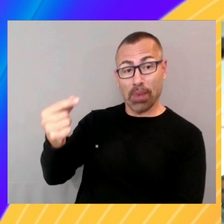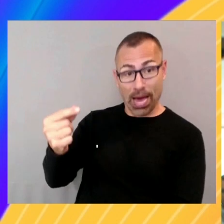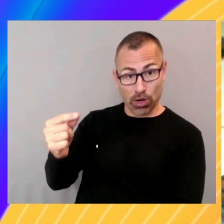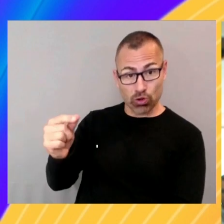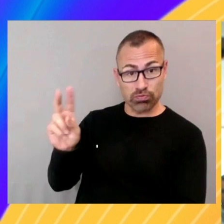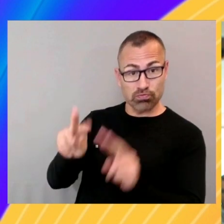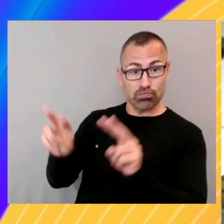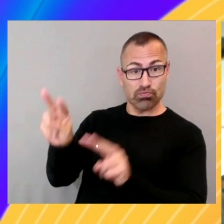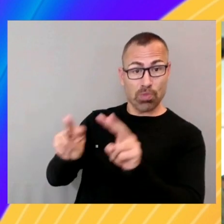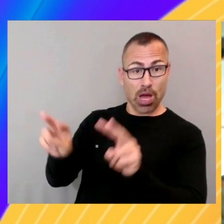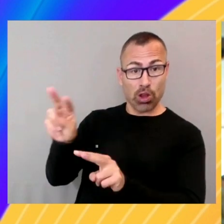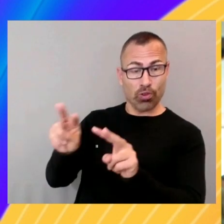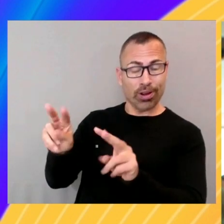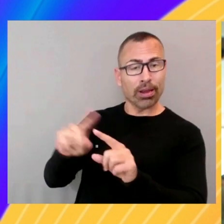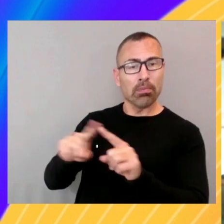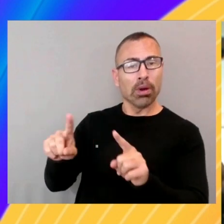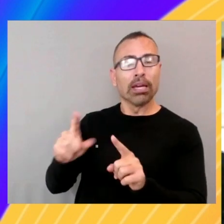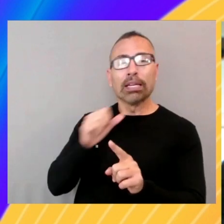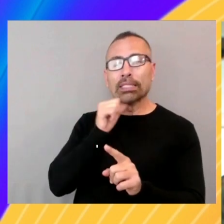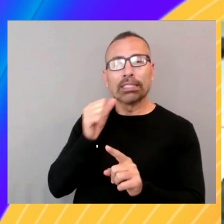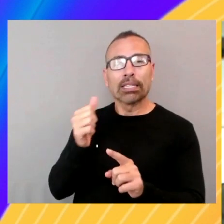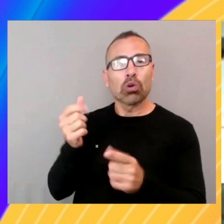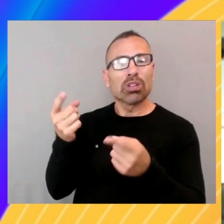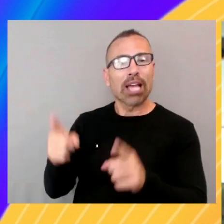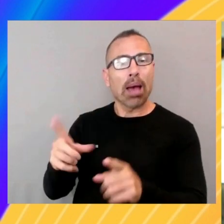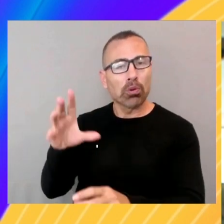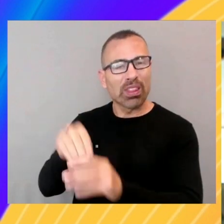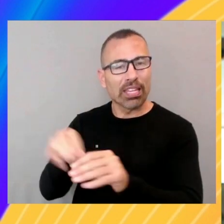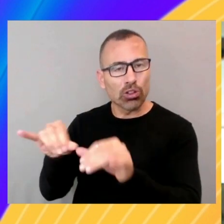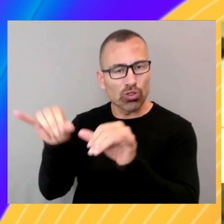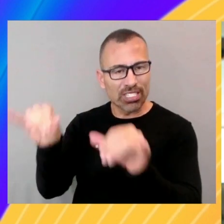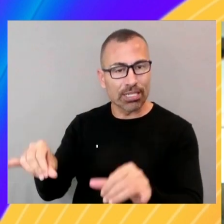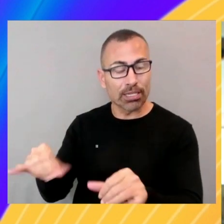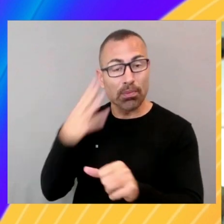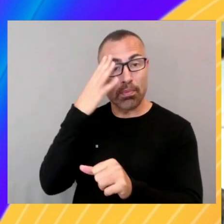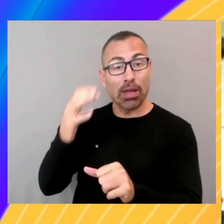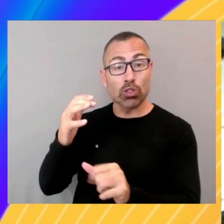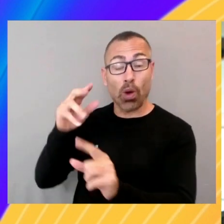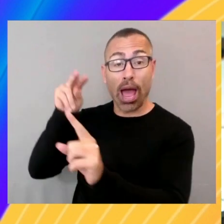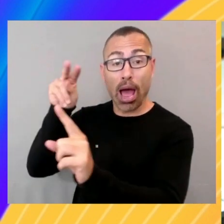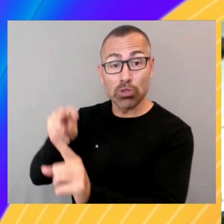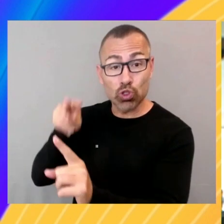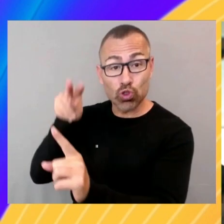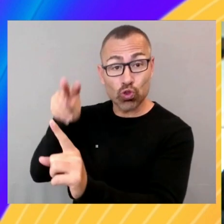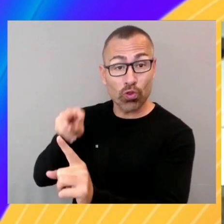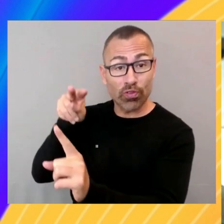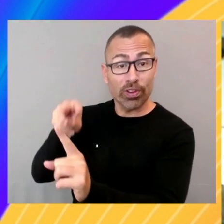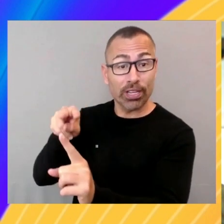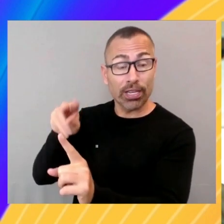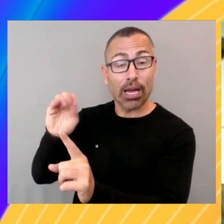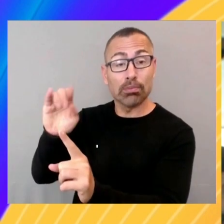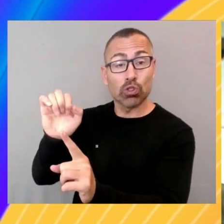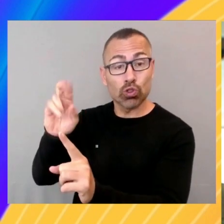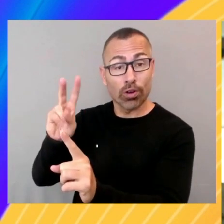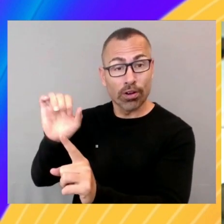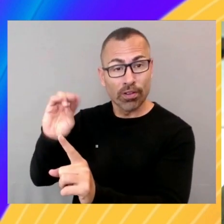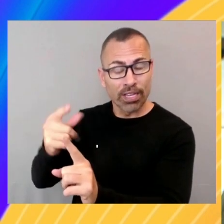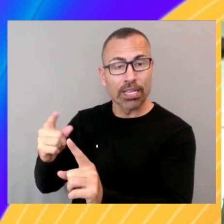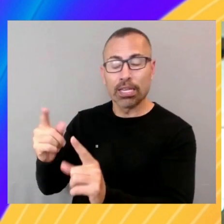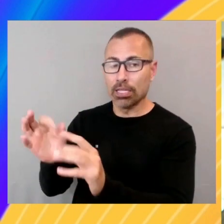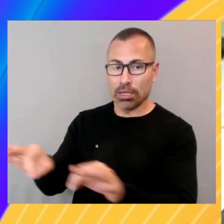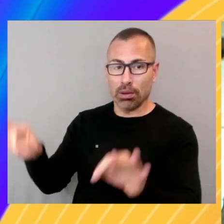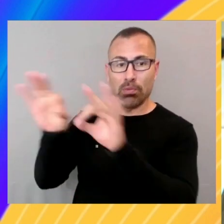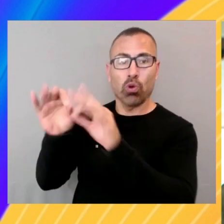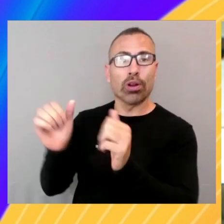why observability is so important. With our accelerator, what we have done is we are now giving our customers an ability to